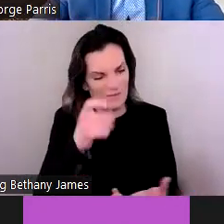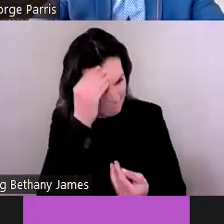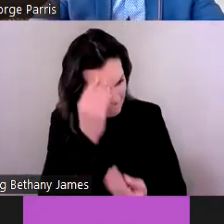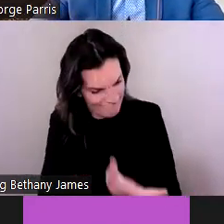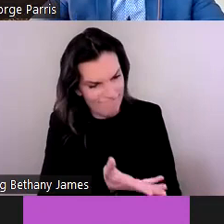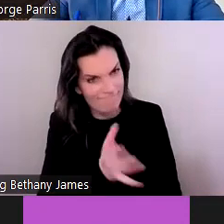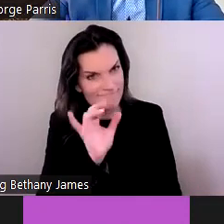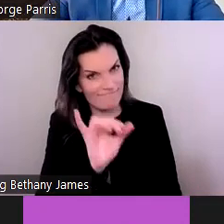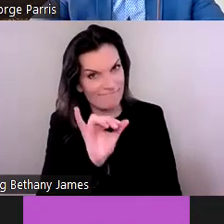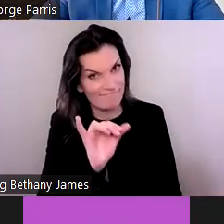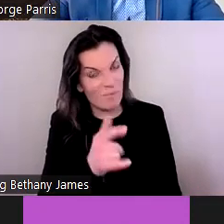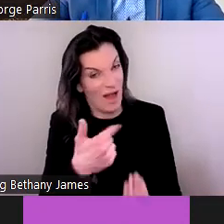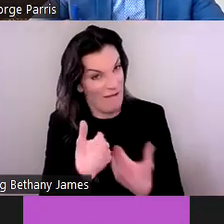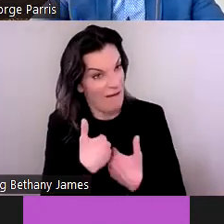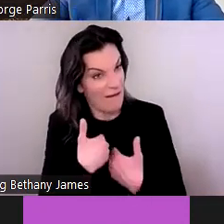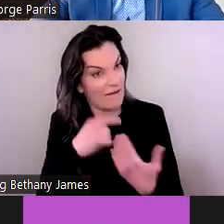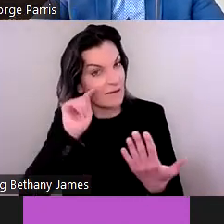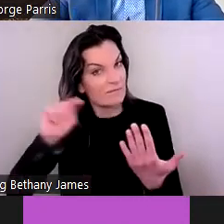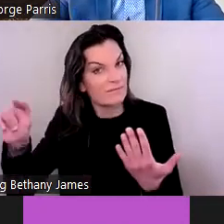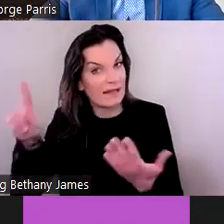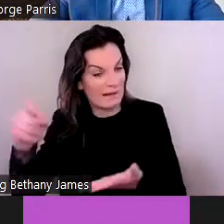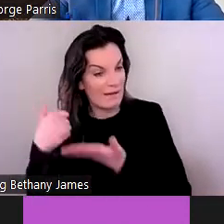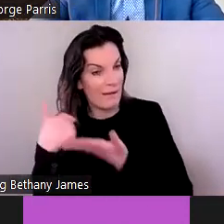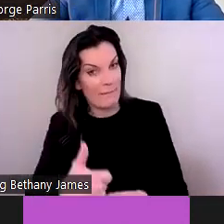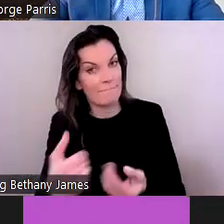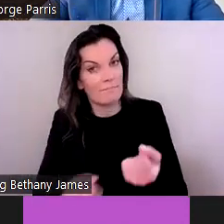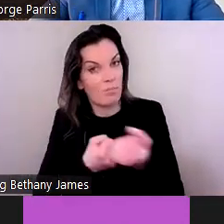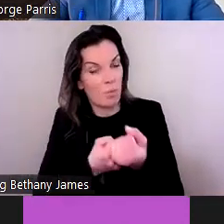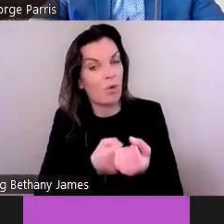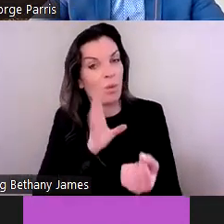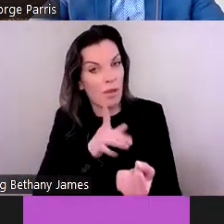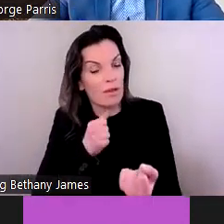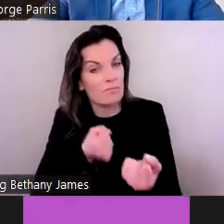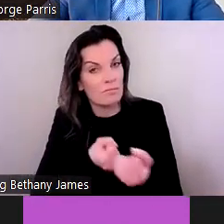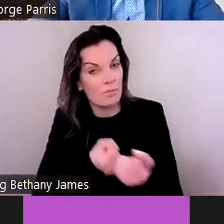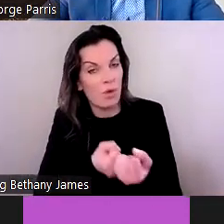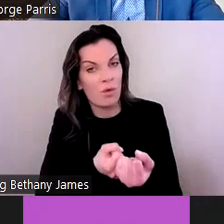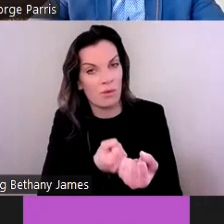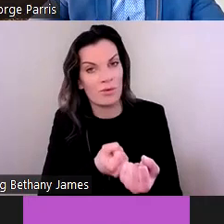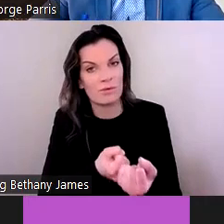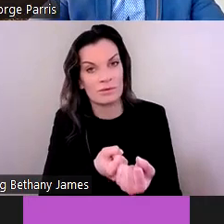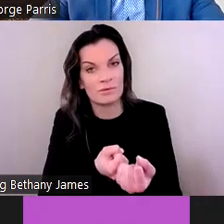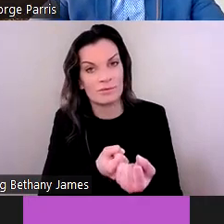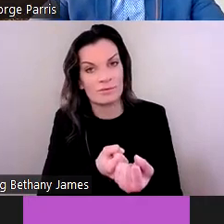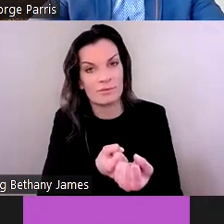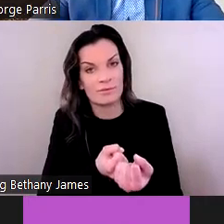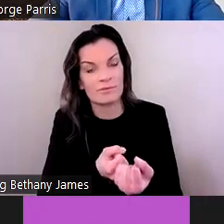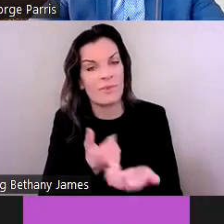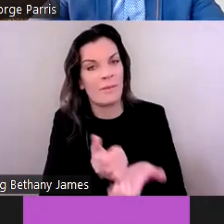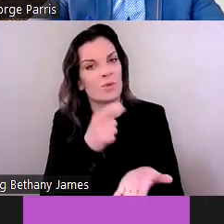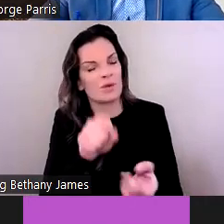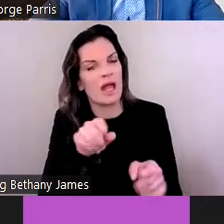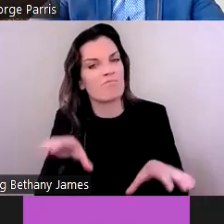these are the resources that the company is offering that can assist you in being able to function